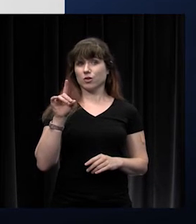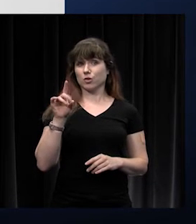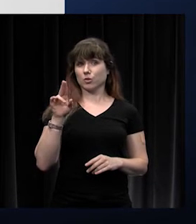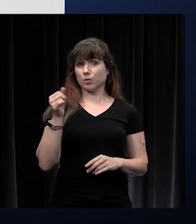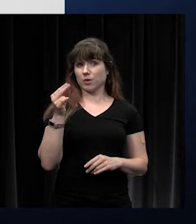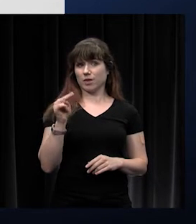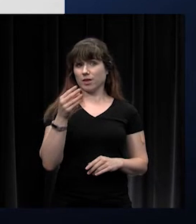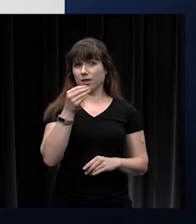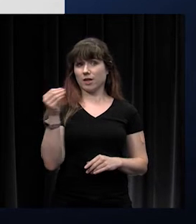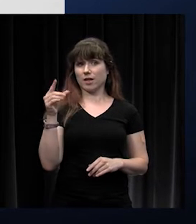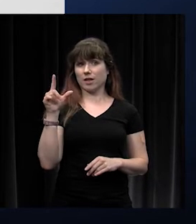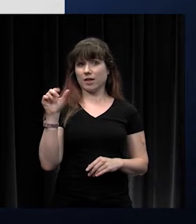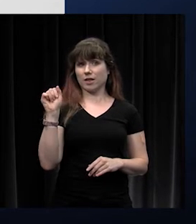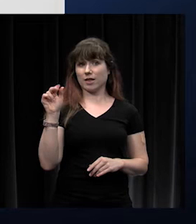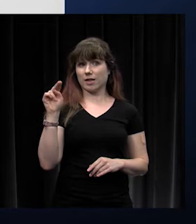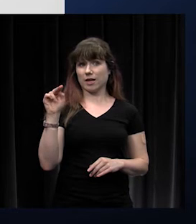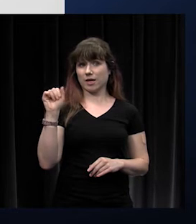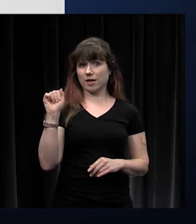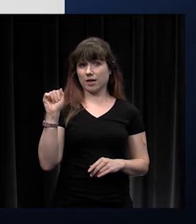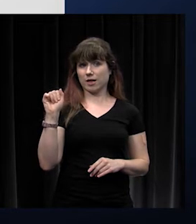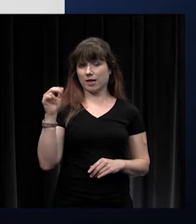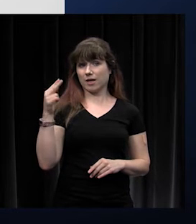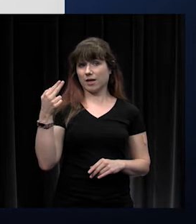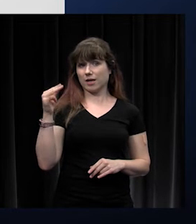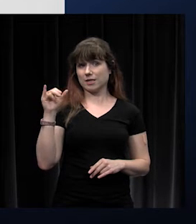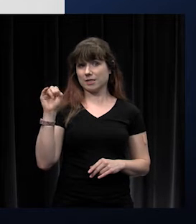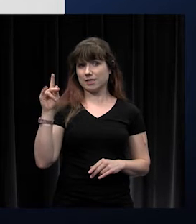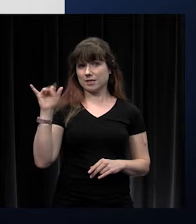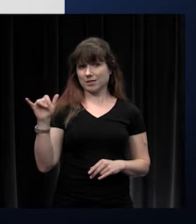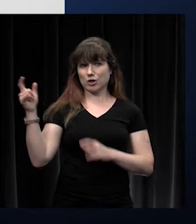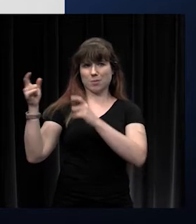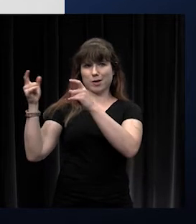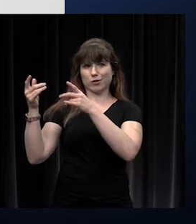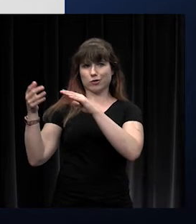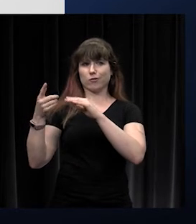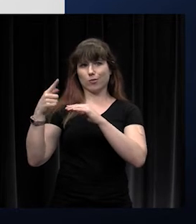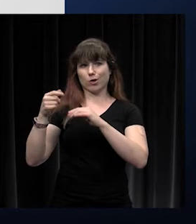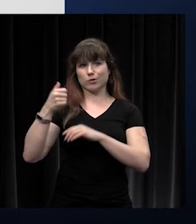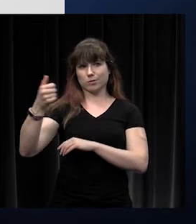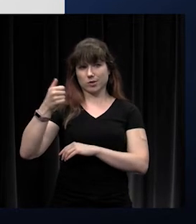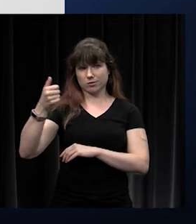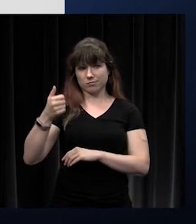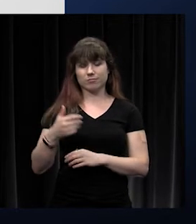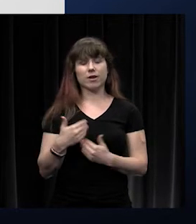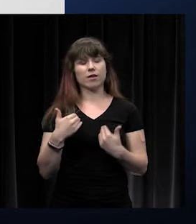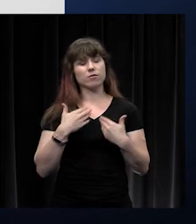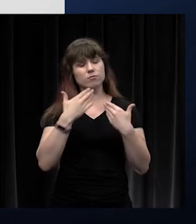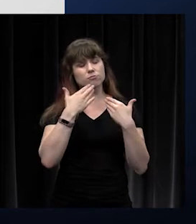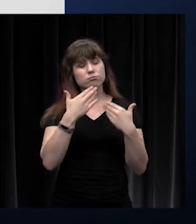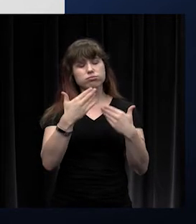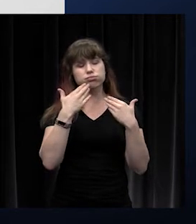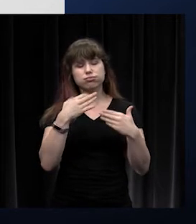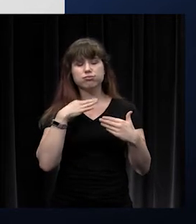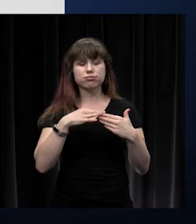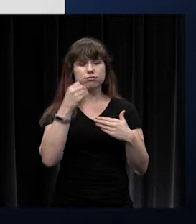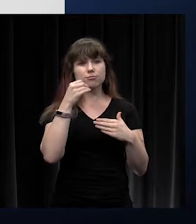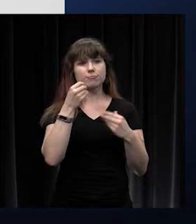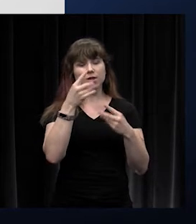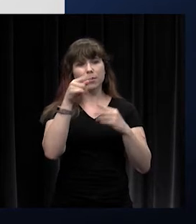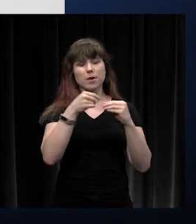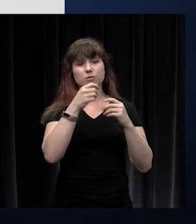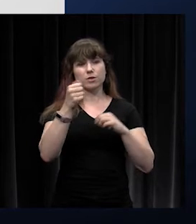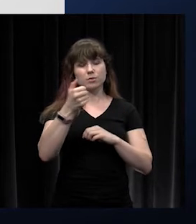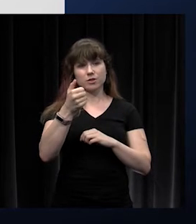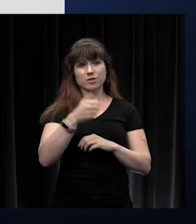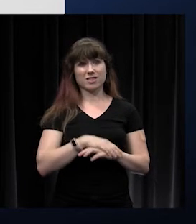and Lana Tuzinski, our manager of transportation, have provided some great information about transportation. And can you imagine